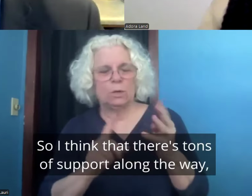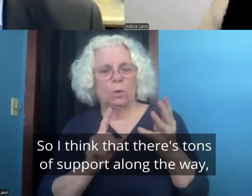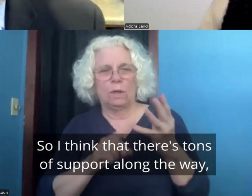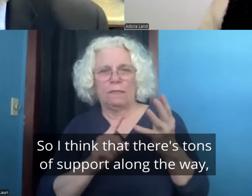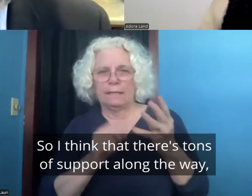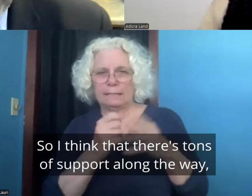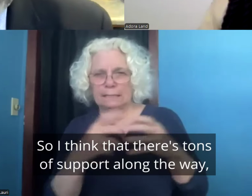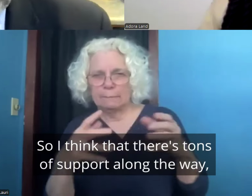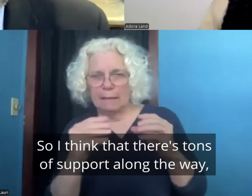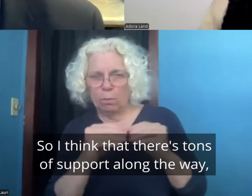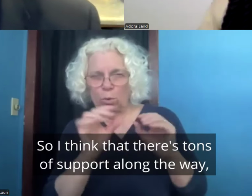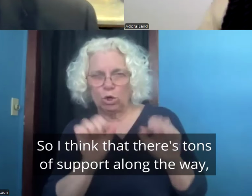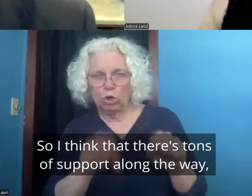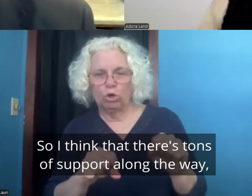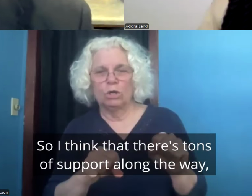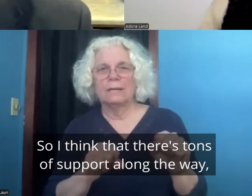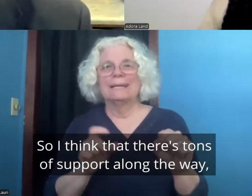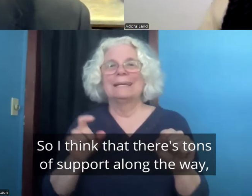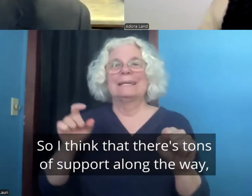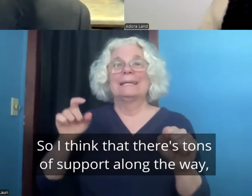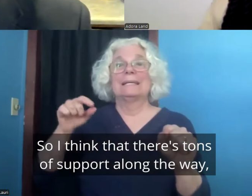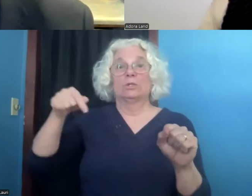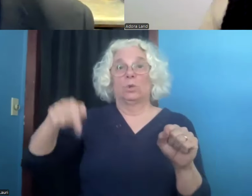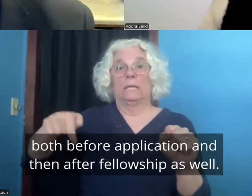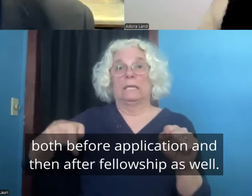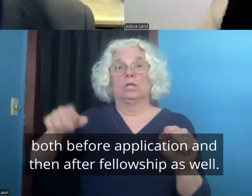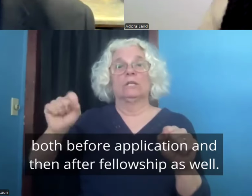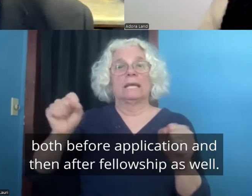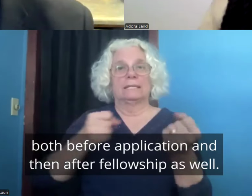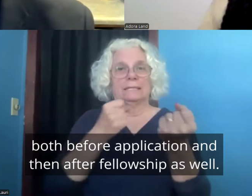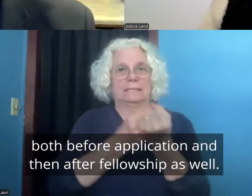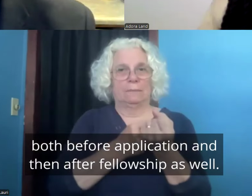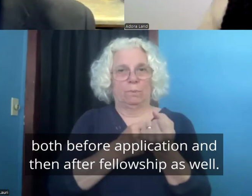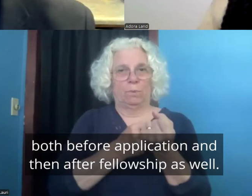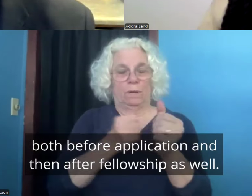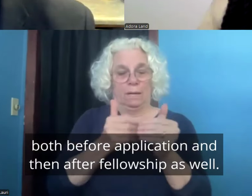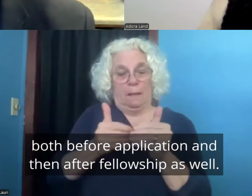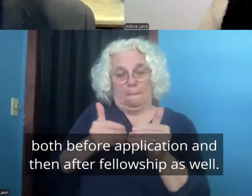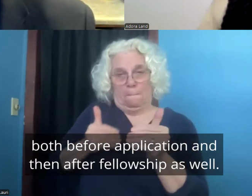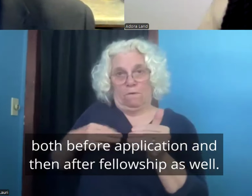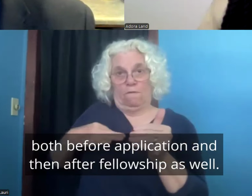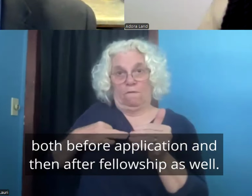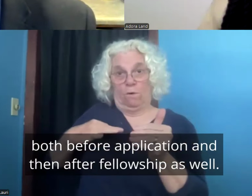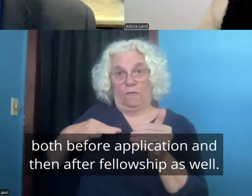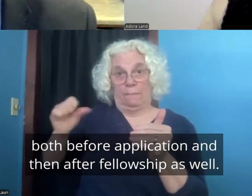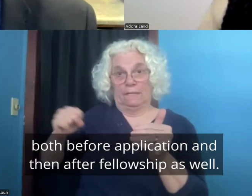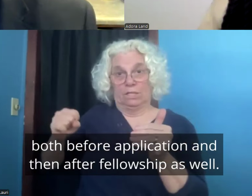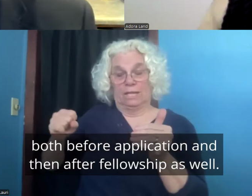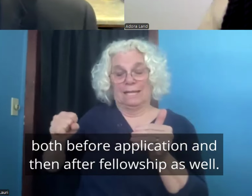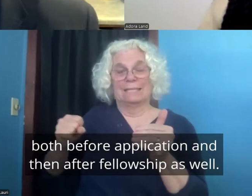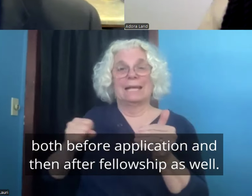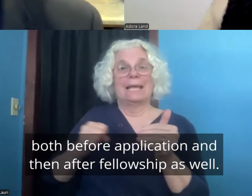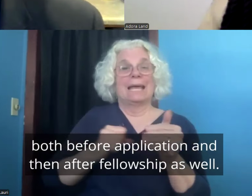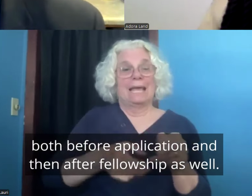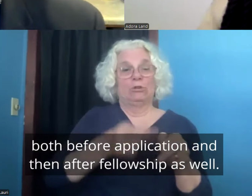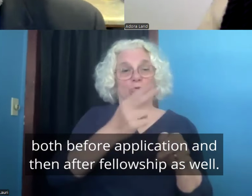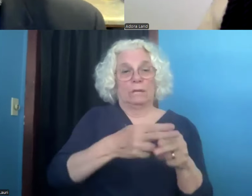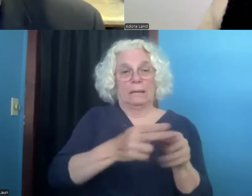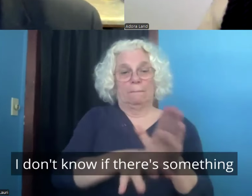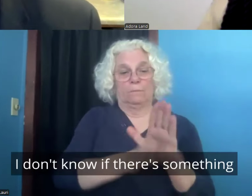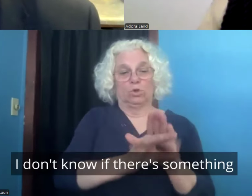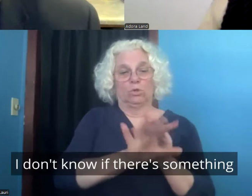So I think that there's tons of support along the way, both before application and then after fellowship as